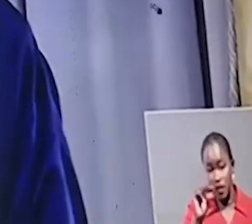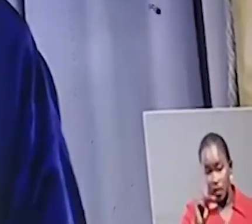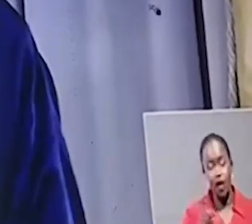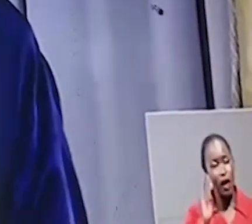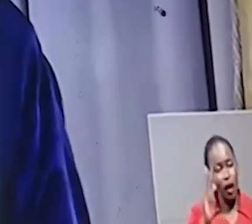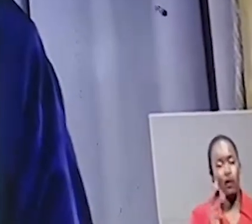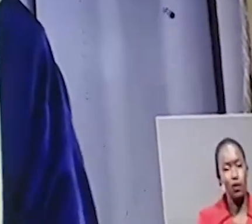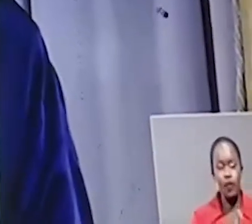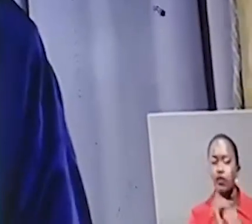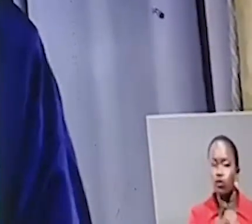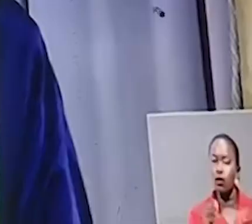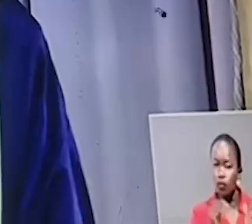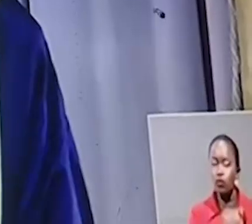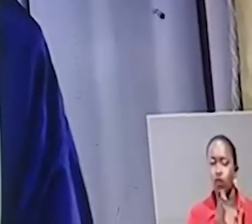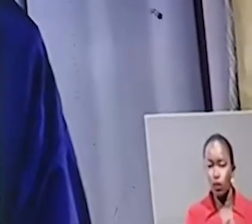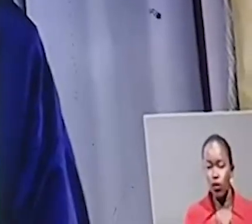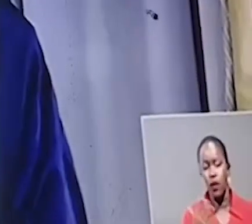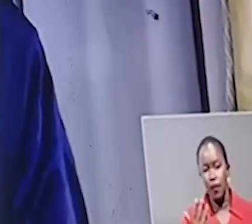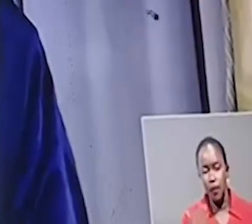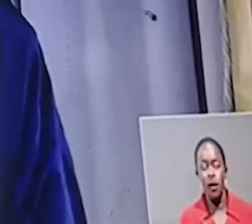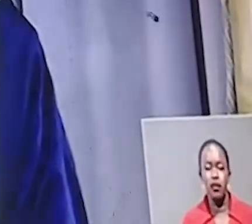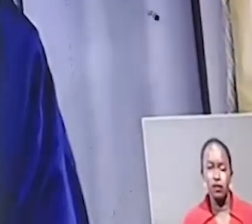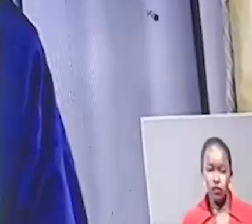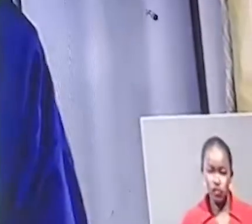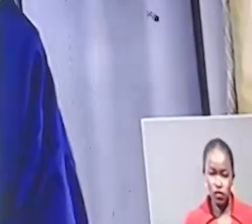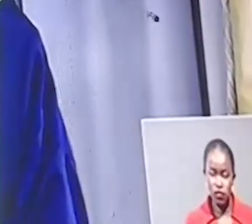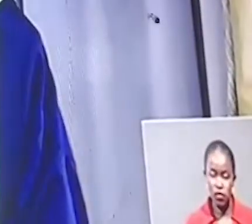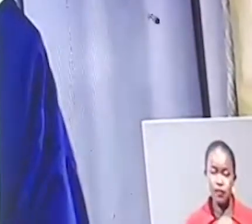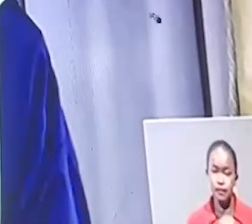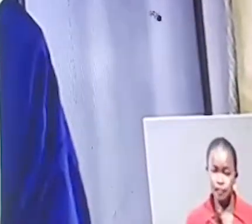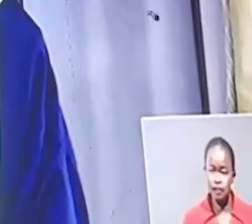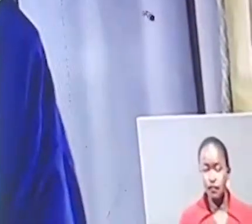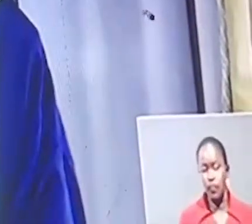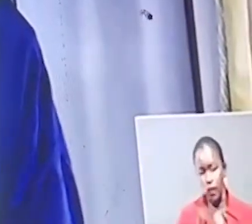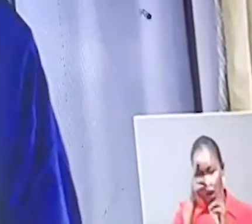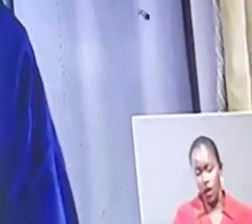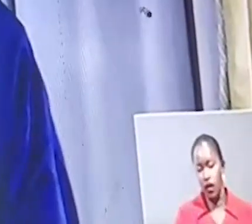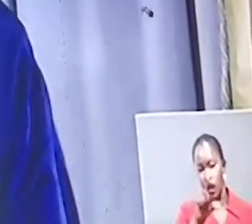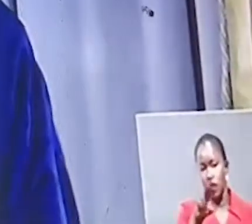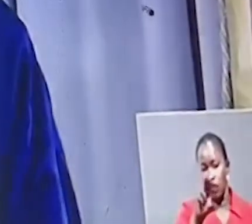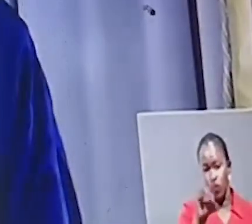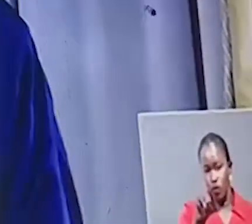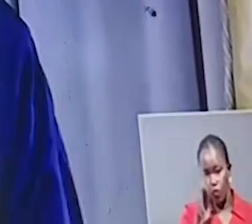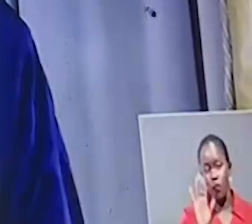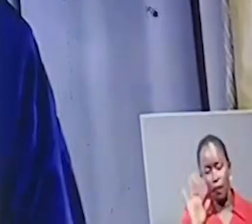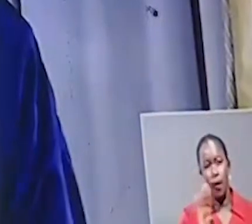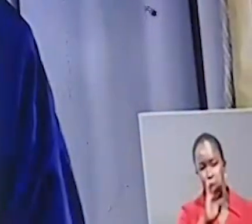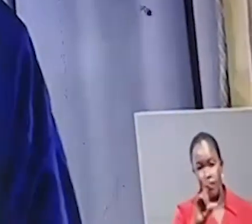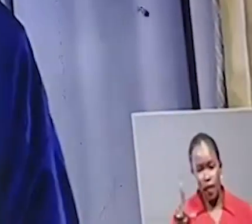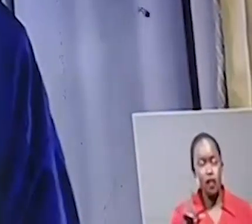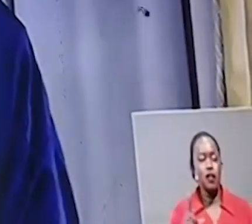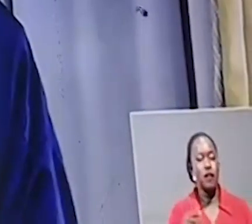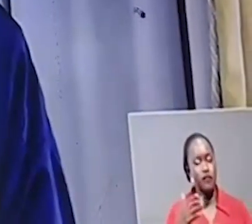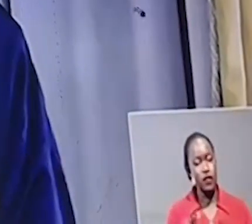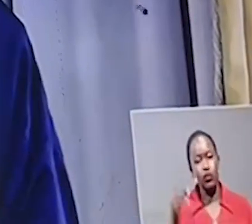on the order paper. Number two, with regard to Honorable Lumu's bill, the bill was gazetted.